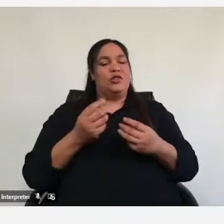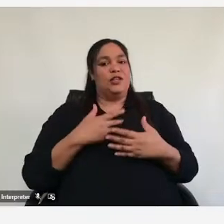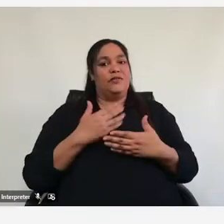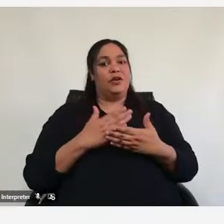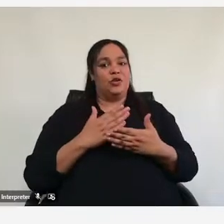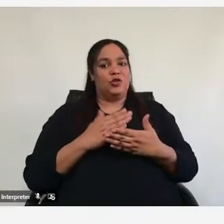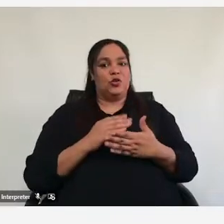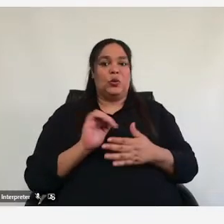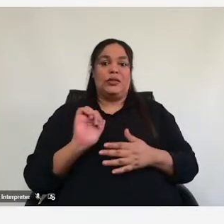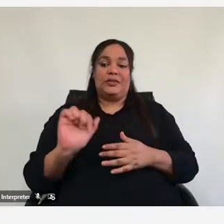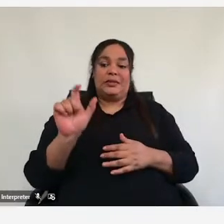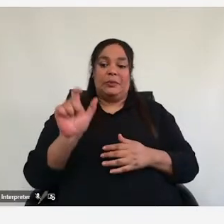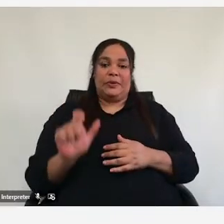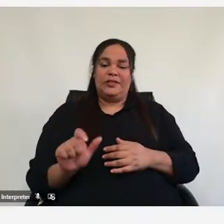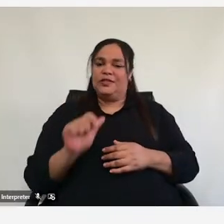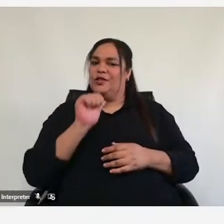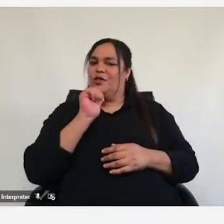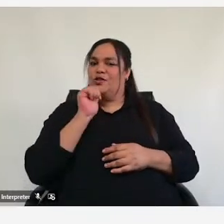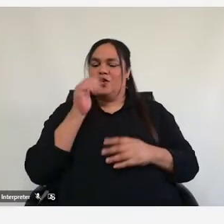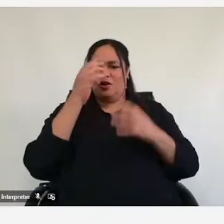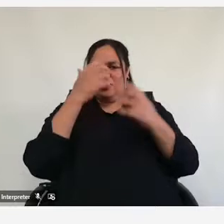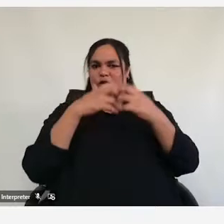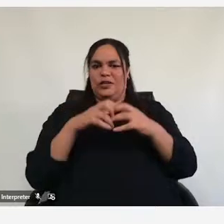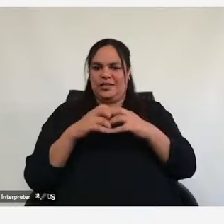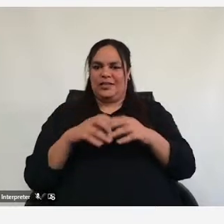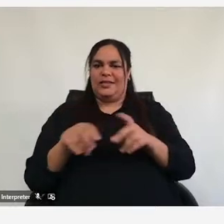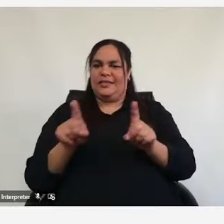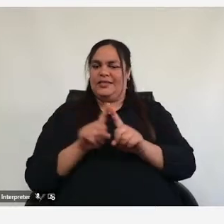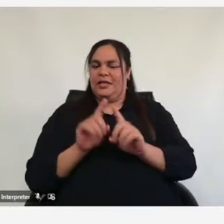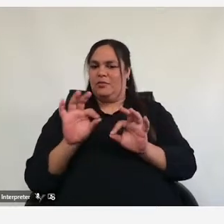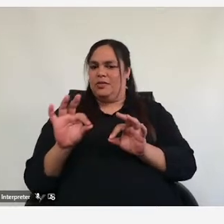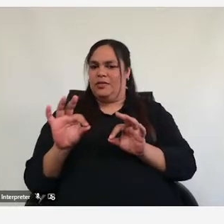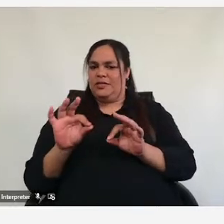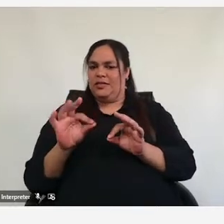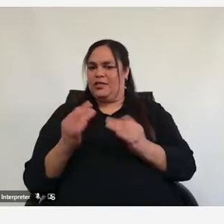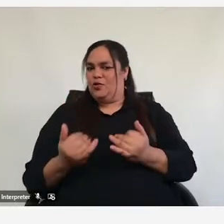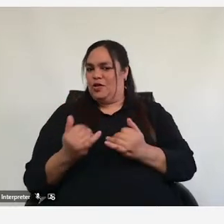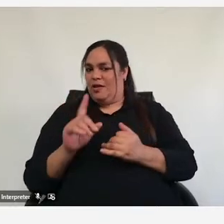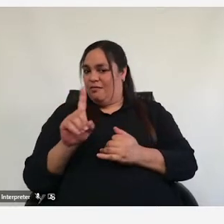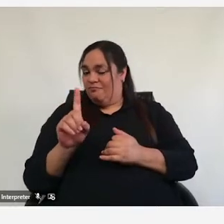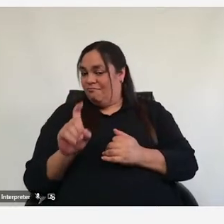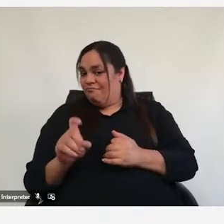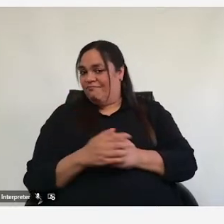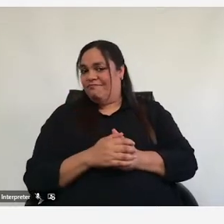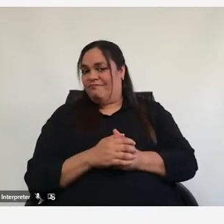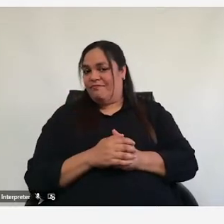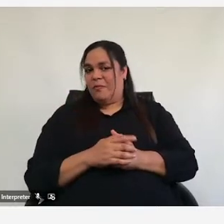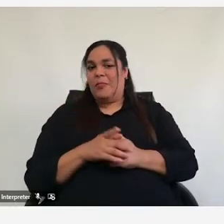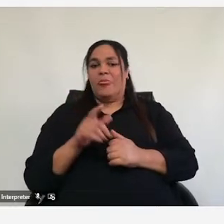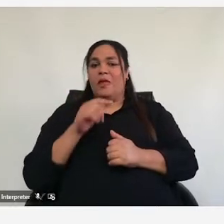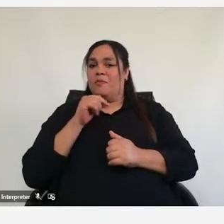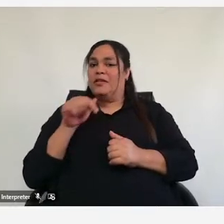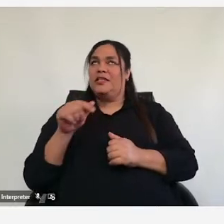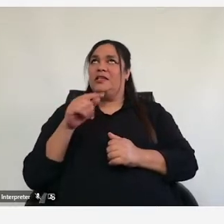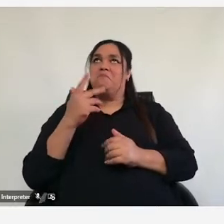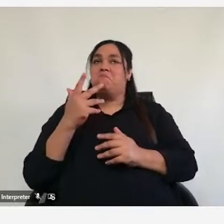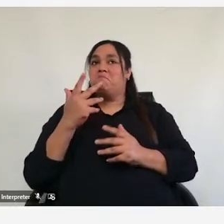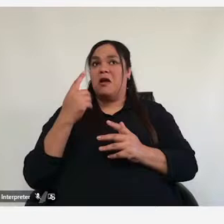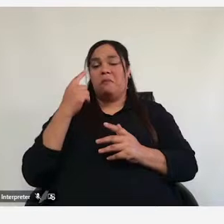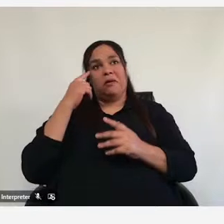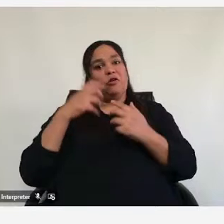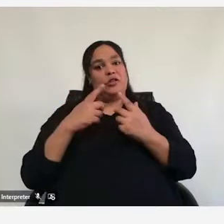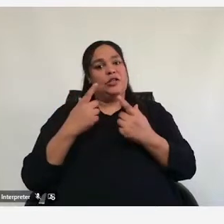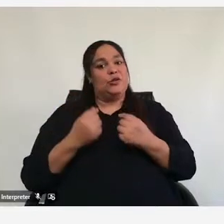that he is not considering the same today. That he is not considering the same